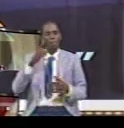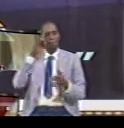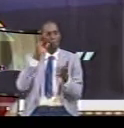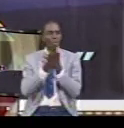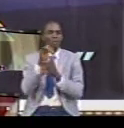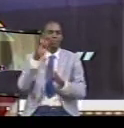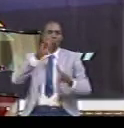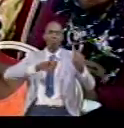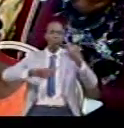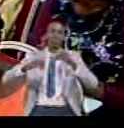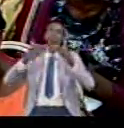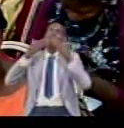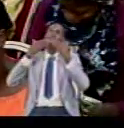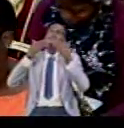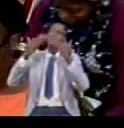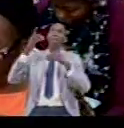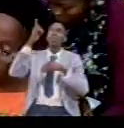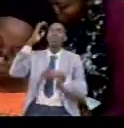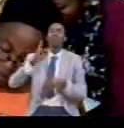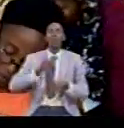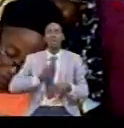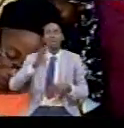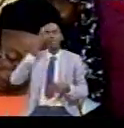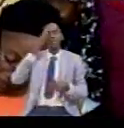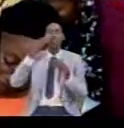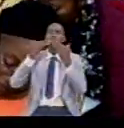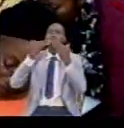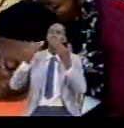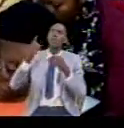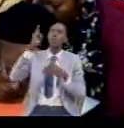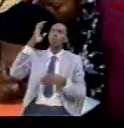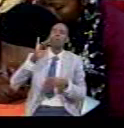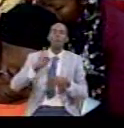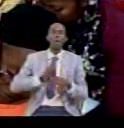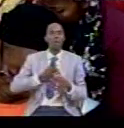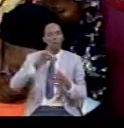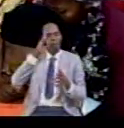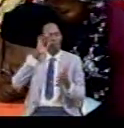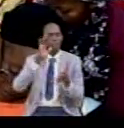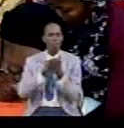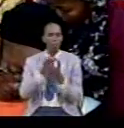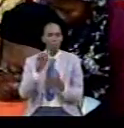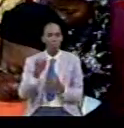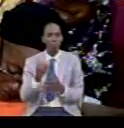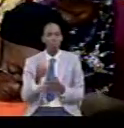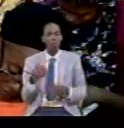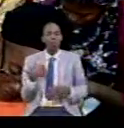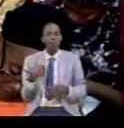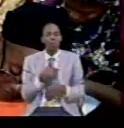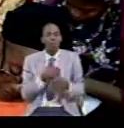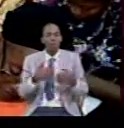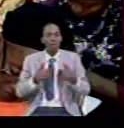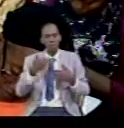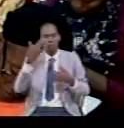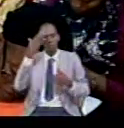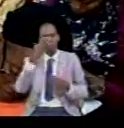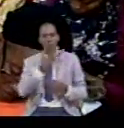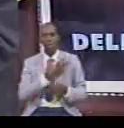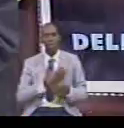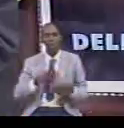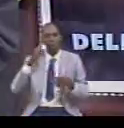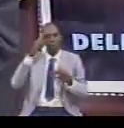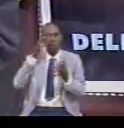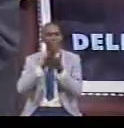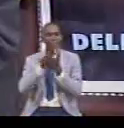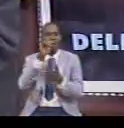know. Thank God I believe. We have known and we have believed the love that God has